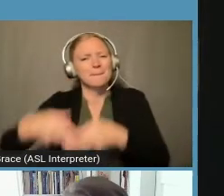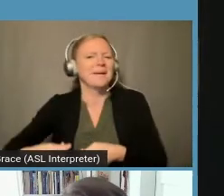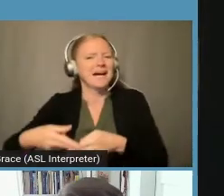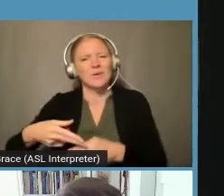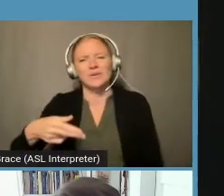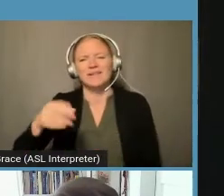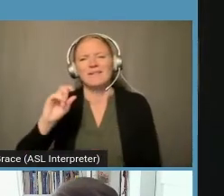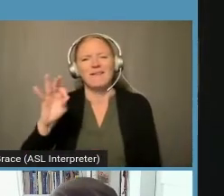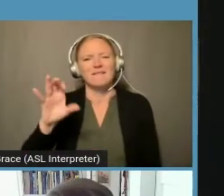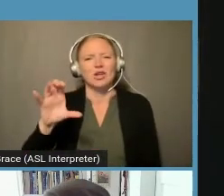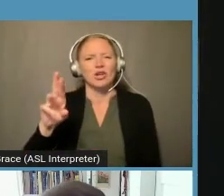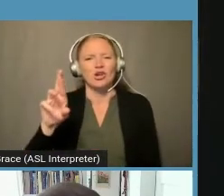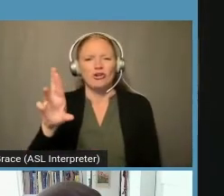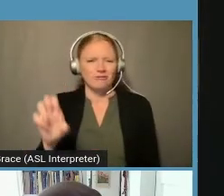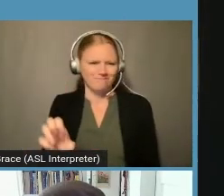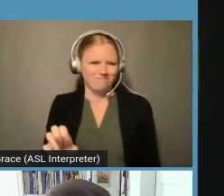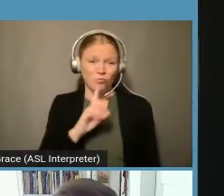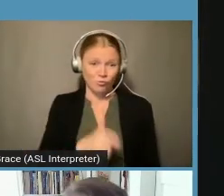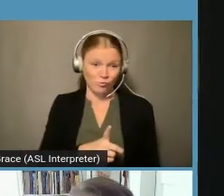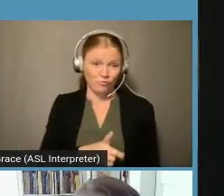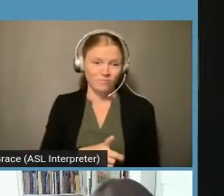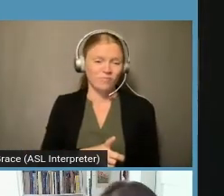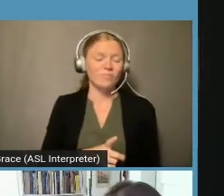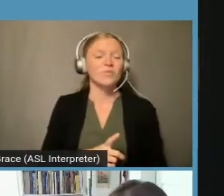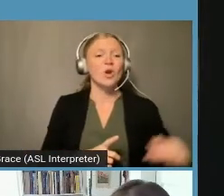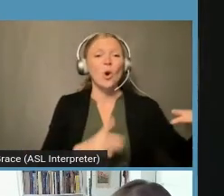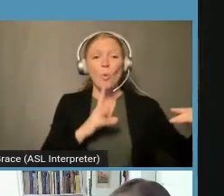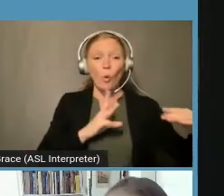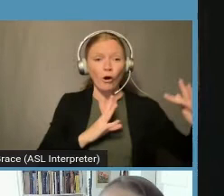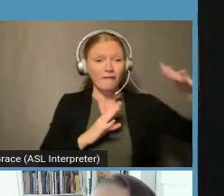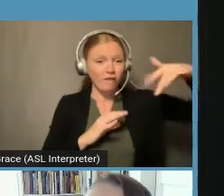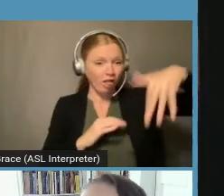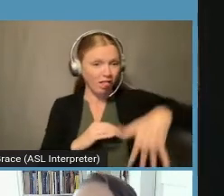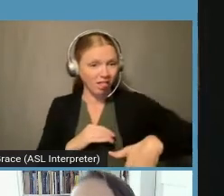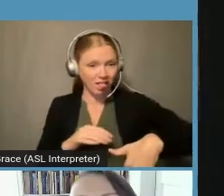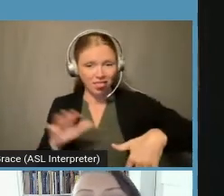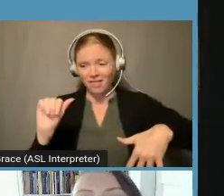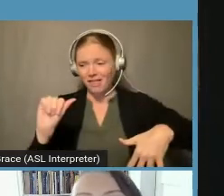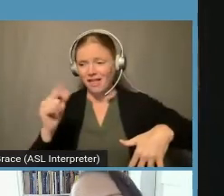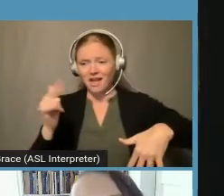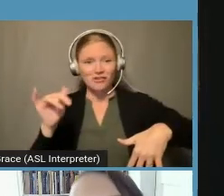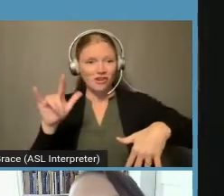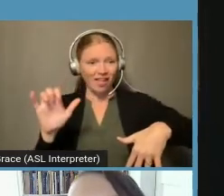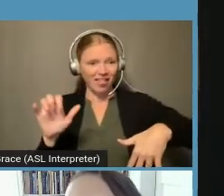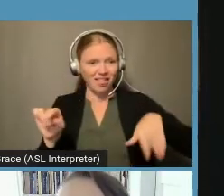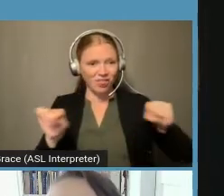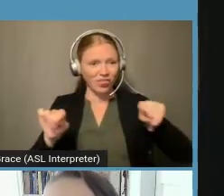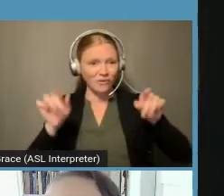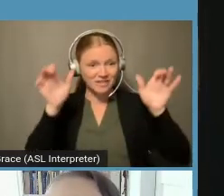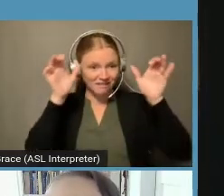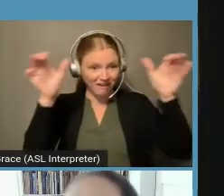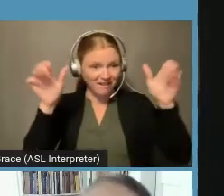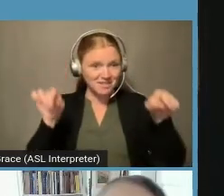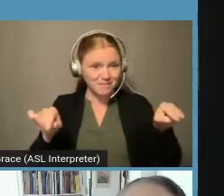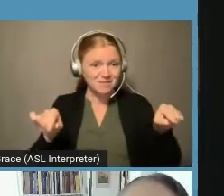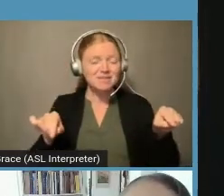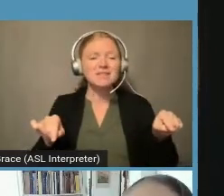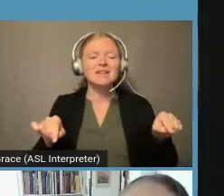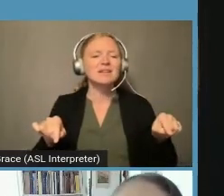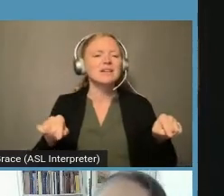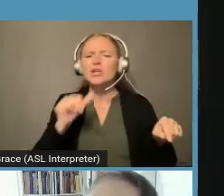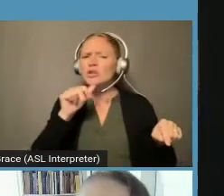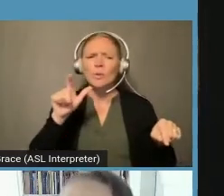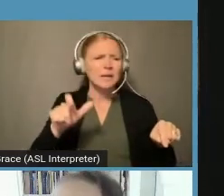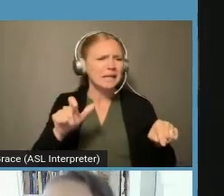when I was talking about, waterfall versus agile and having a really clear picture of every tree, you don't need a really